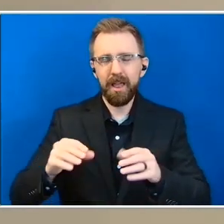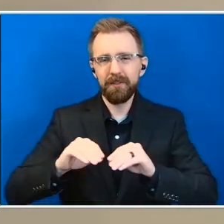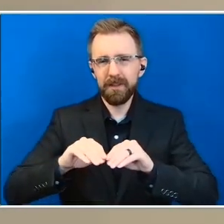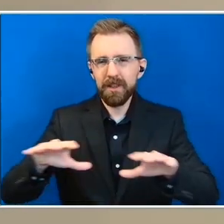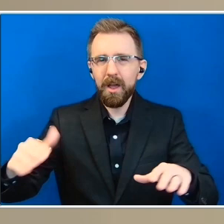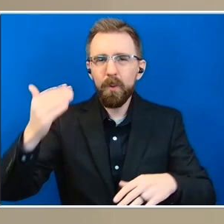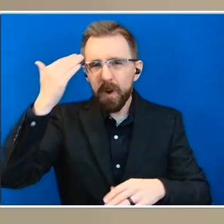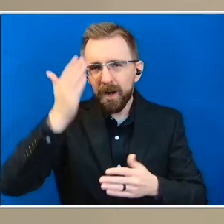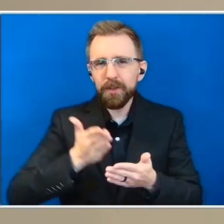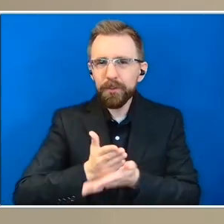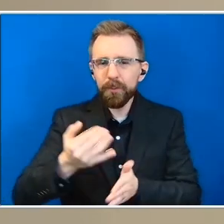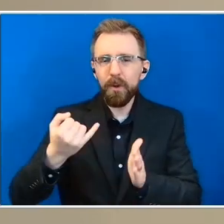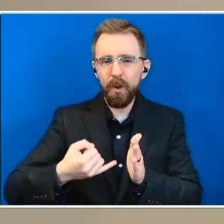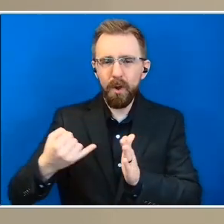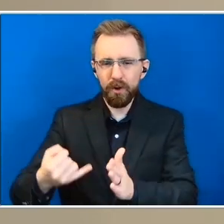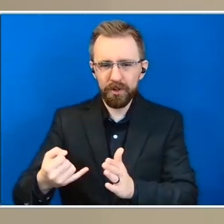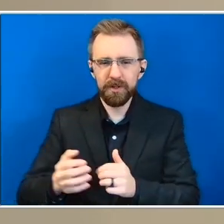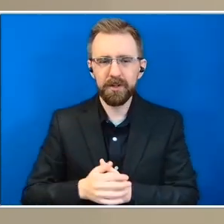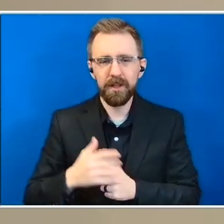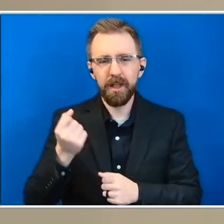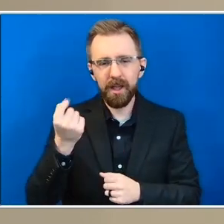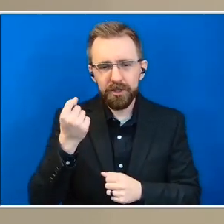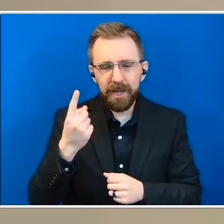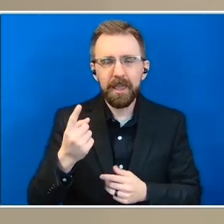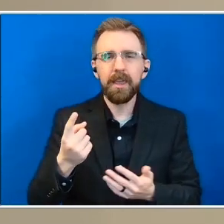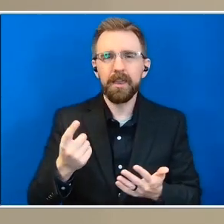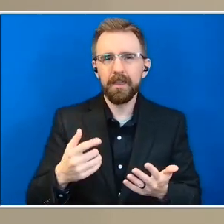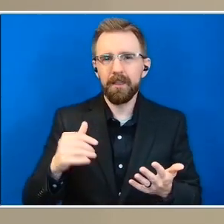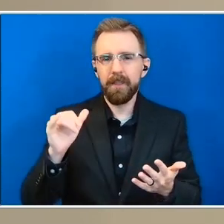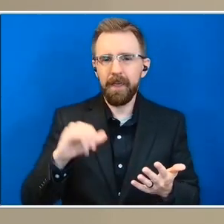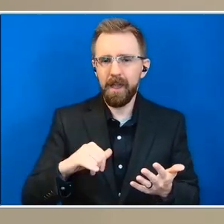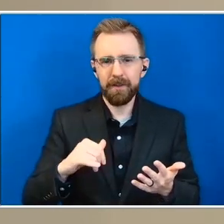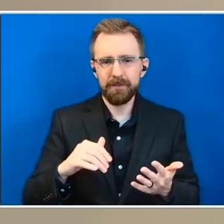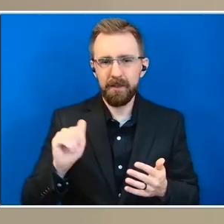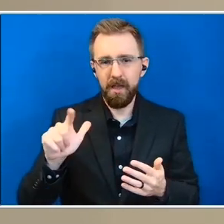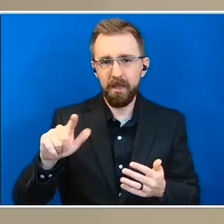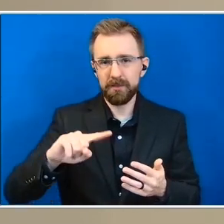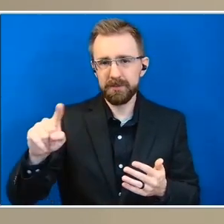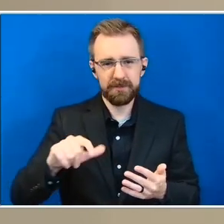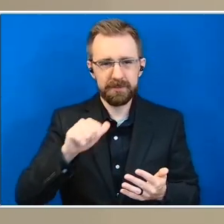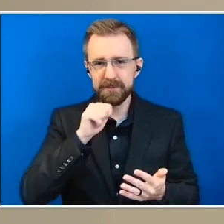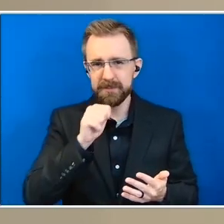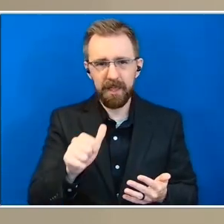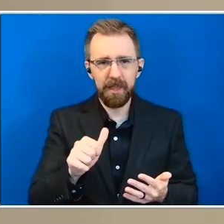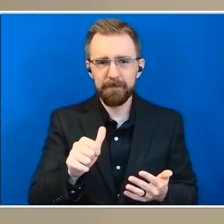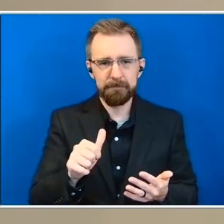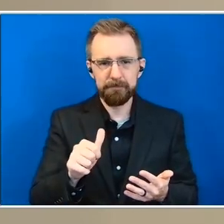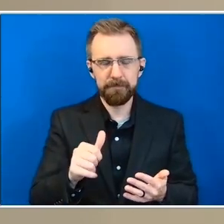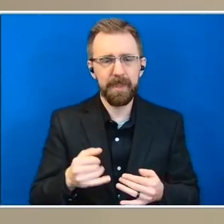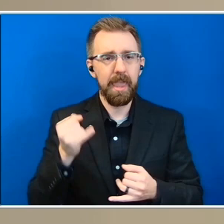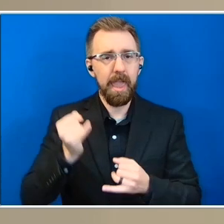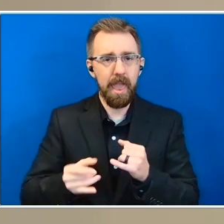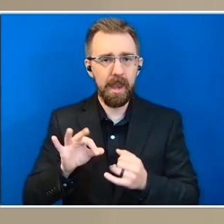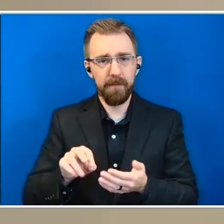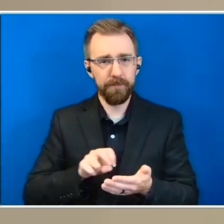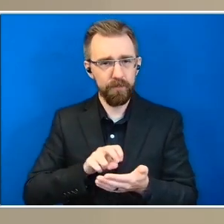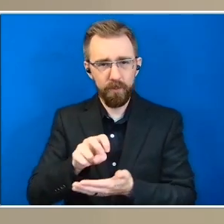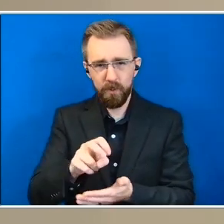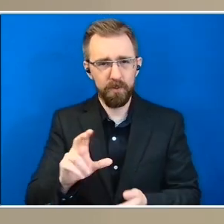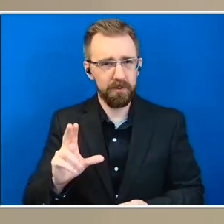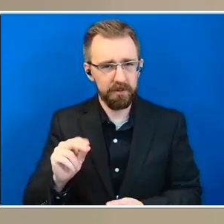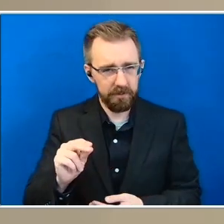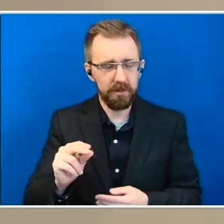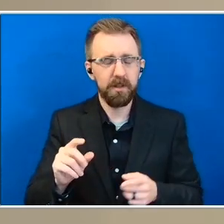art, understanding that Alzheimer's is not the end of the road as